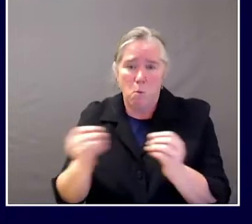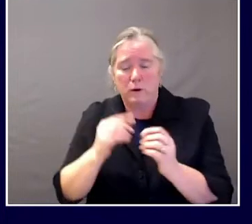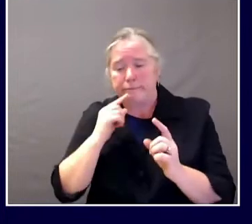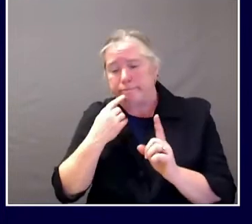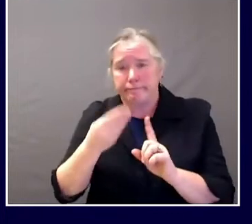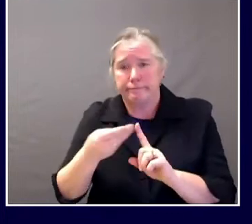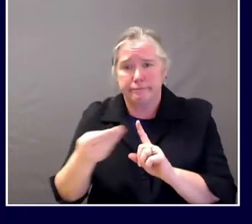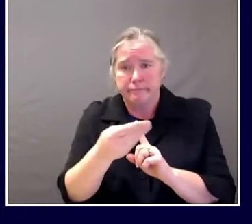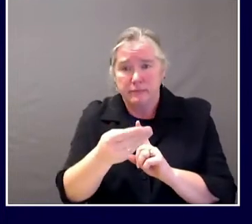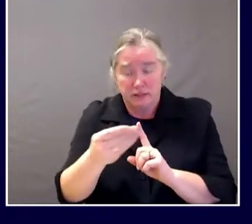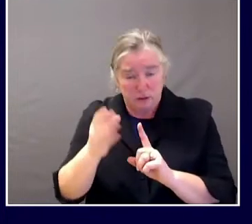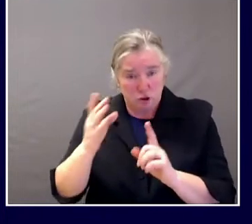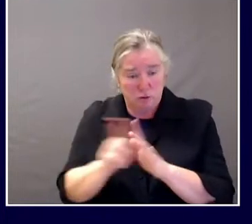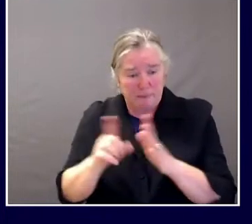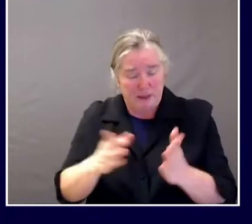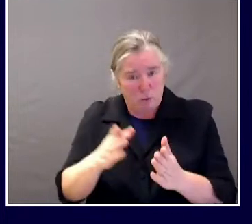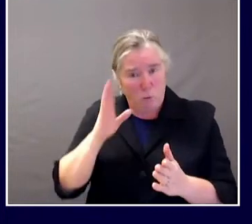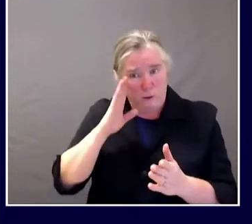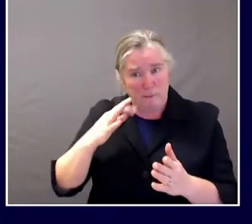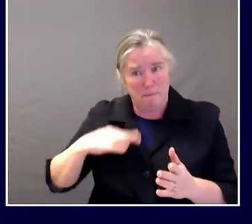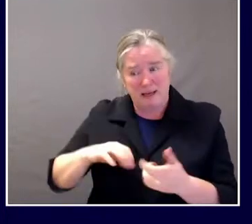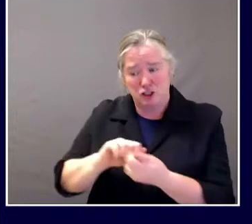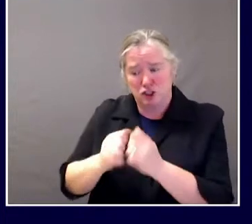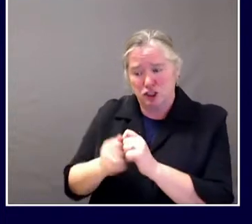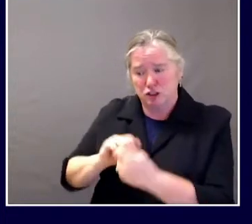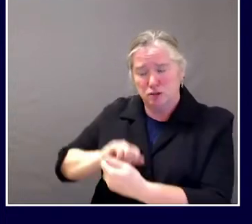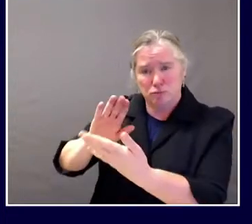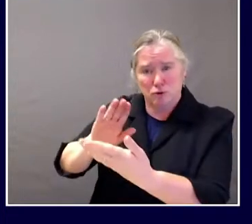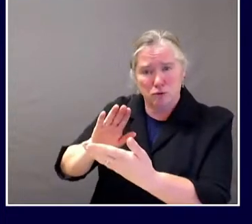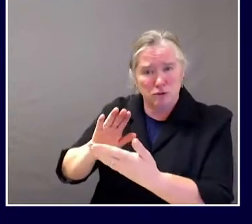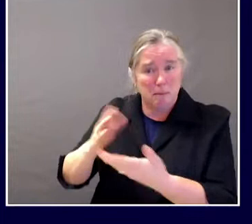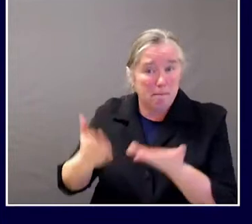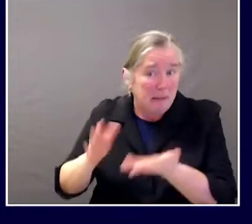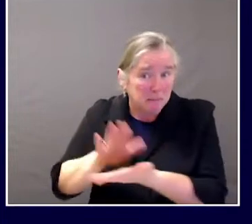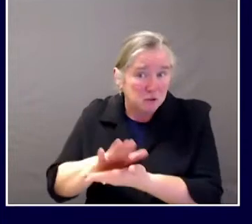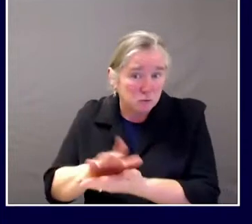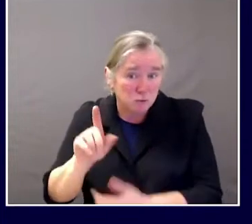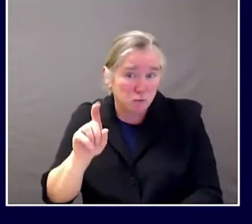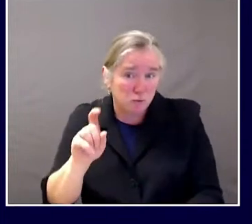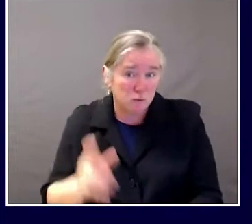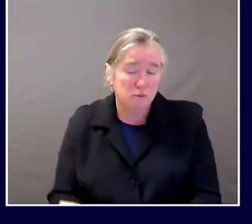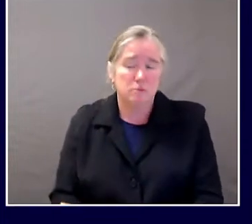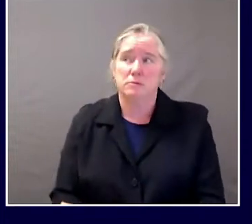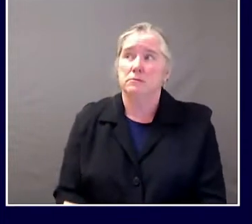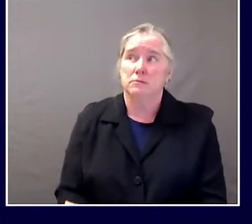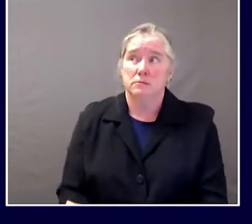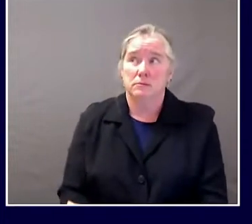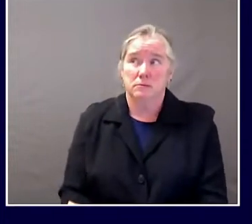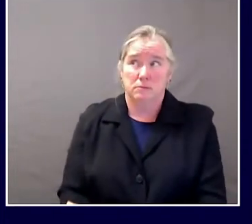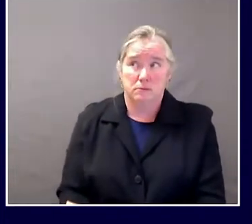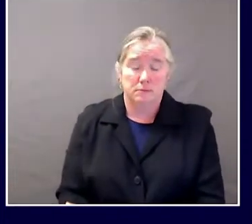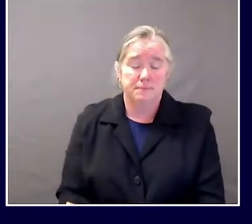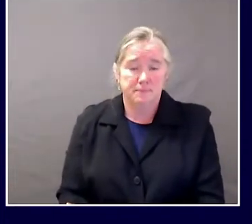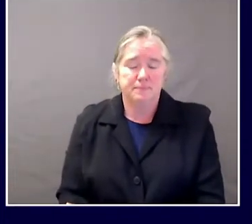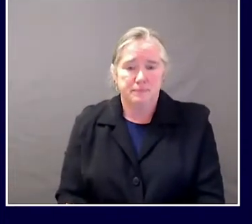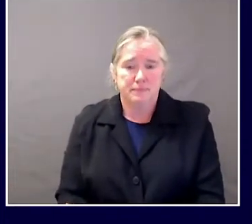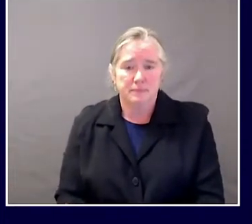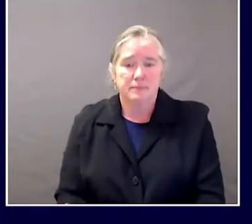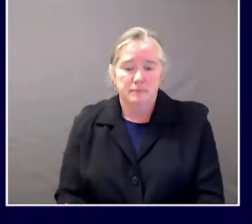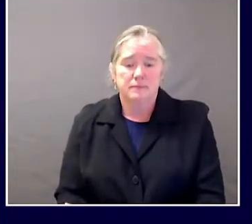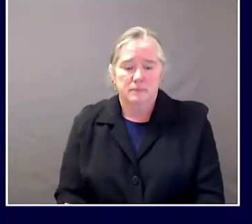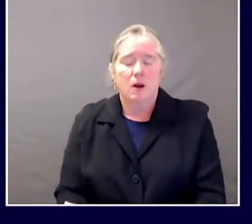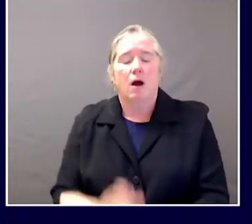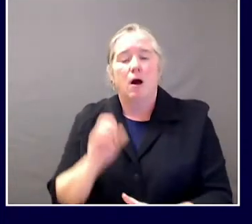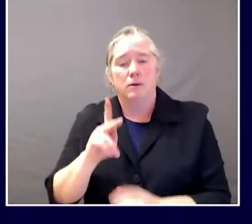gather. Sure, Evan. Okay, sure. So let's recap as to where we are. That new